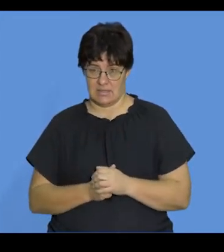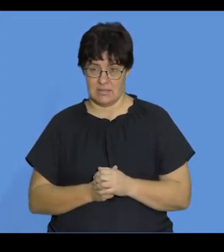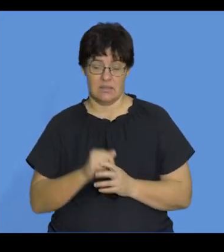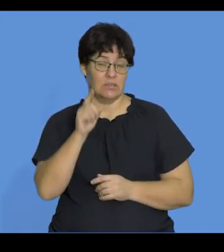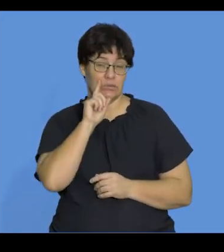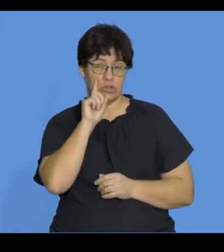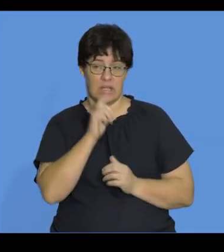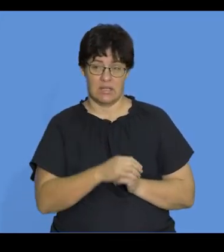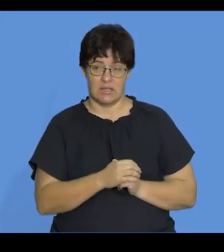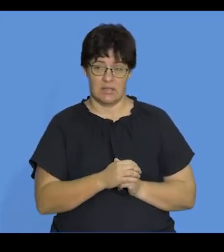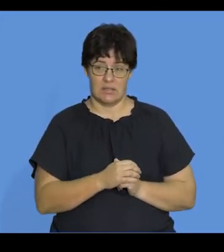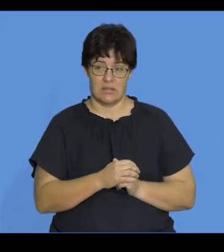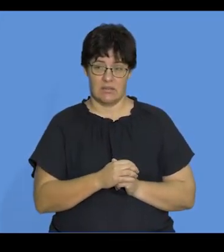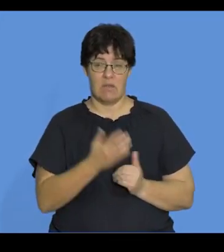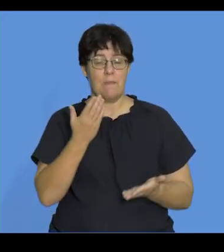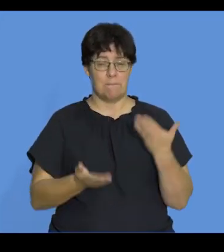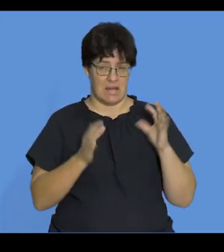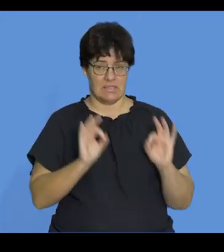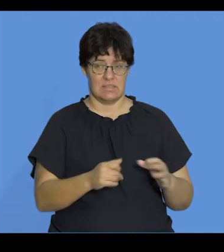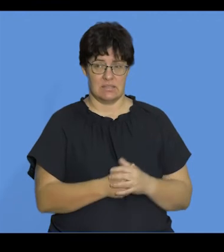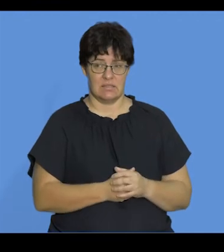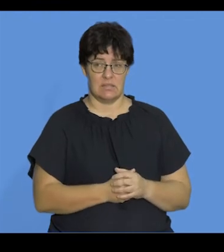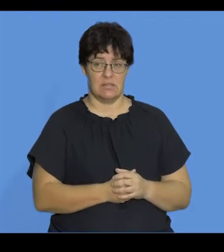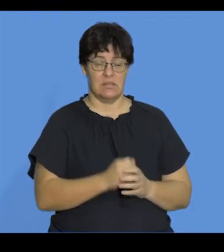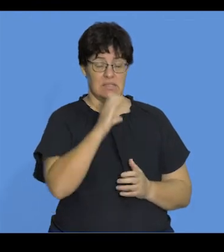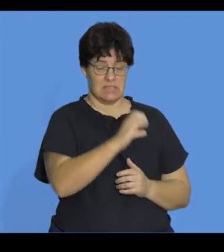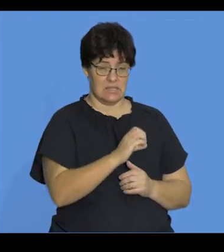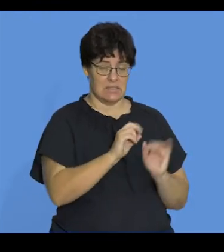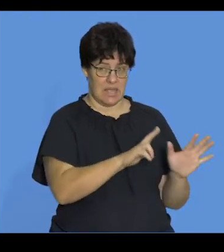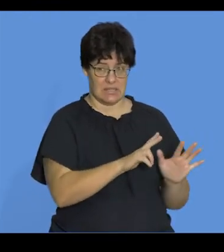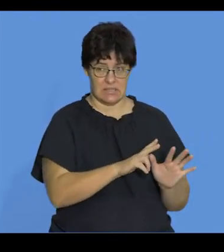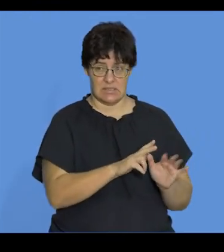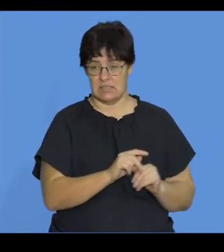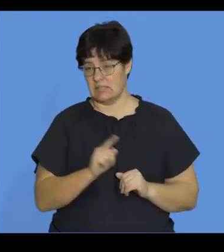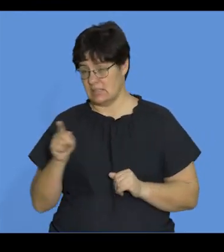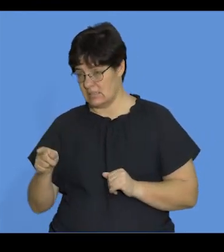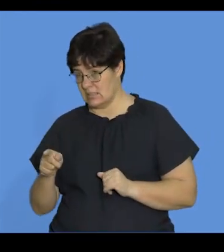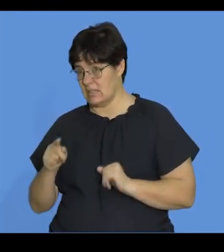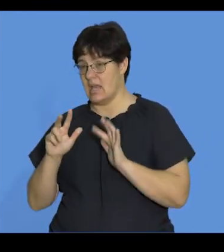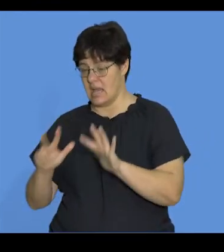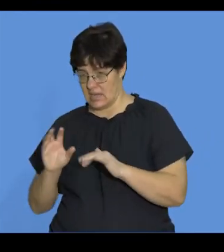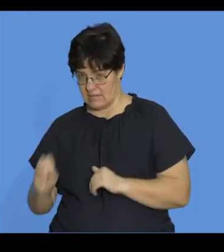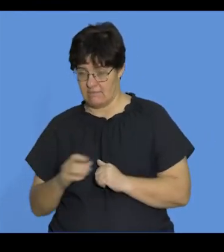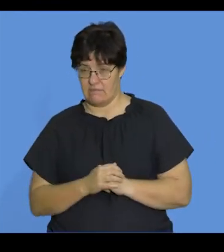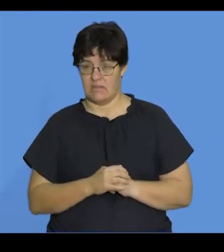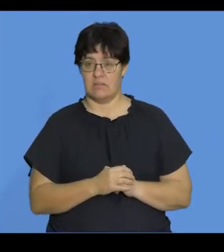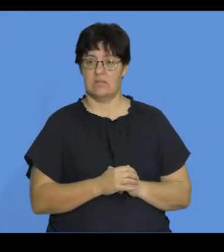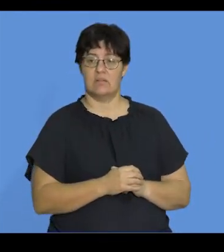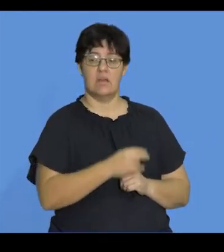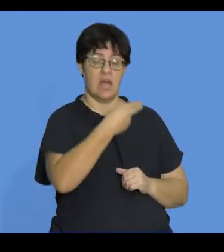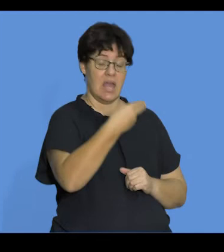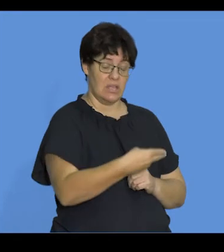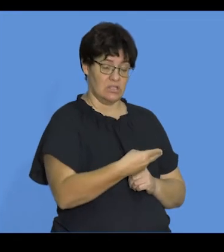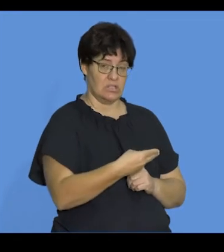check if it is balanced indeed. Carbon, it's 8 on the left, 8 on the right.